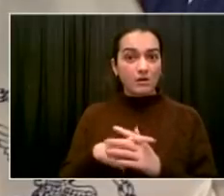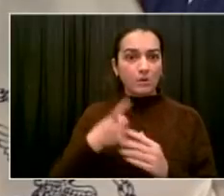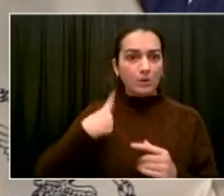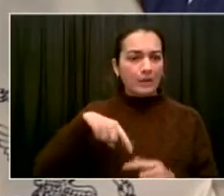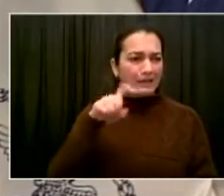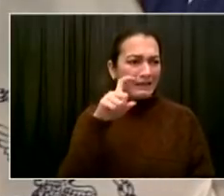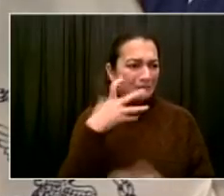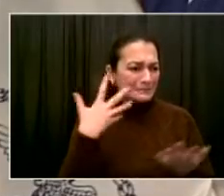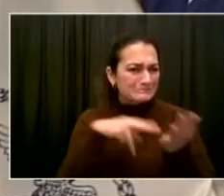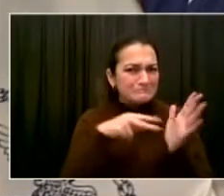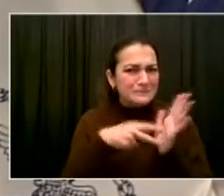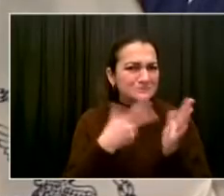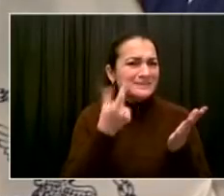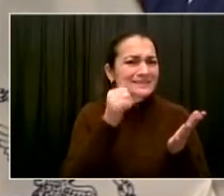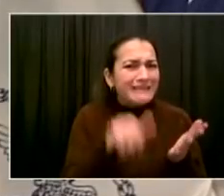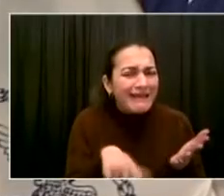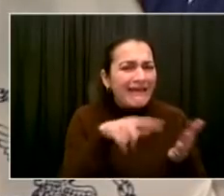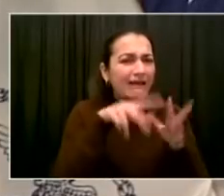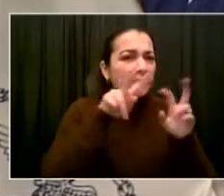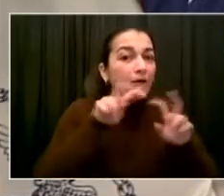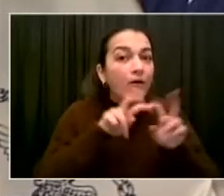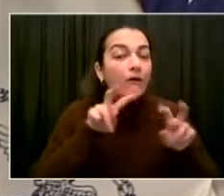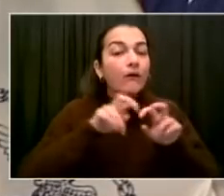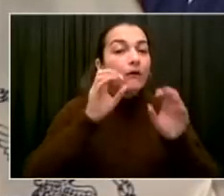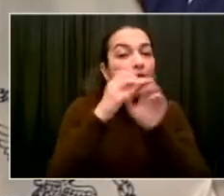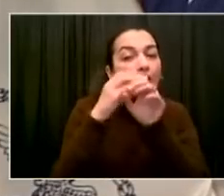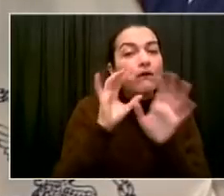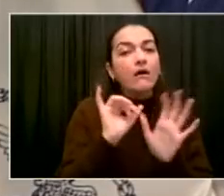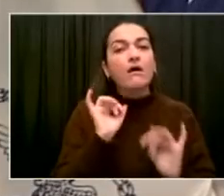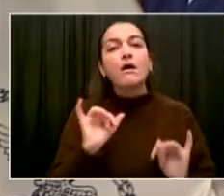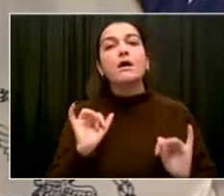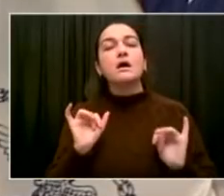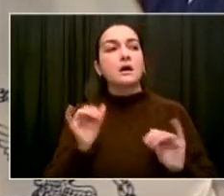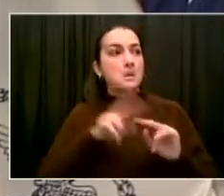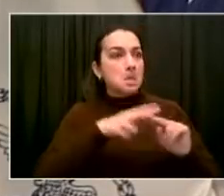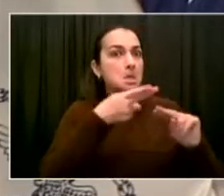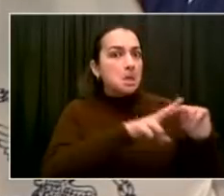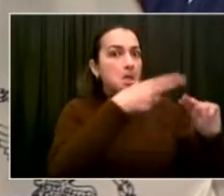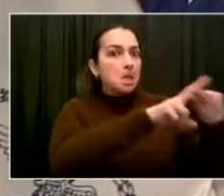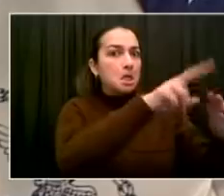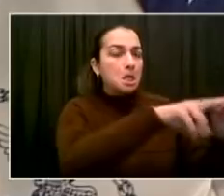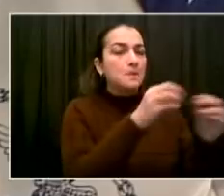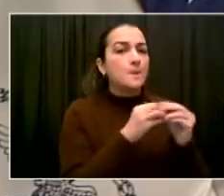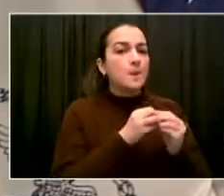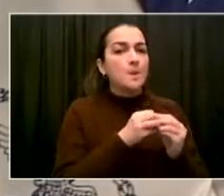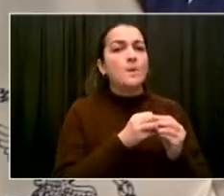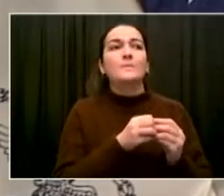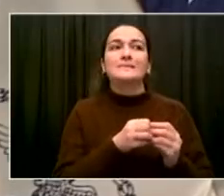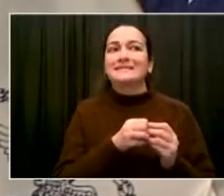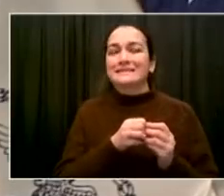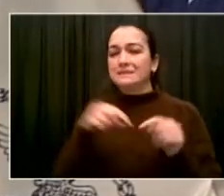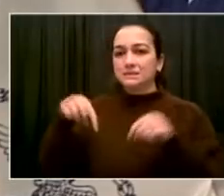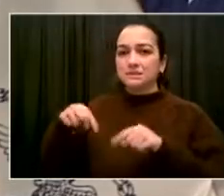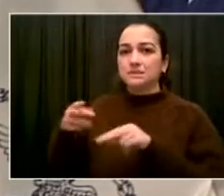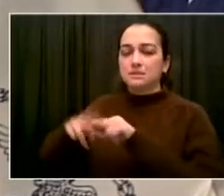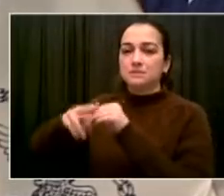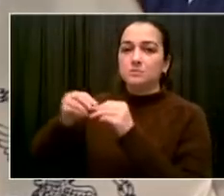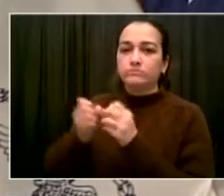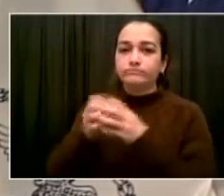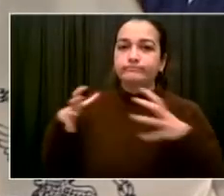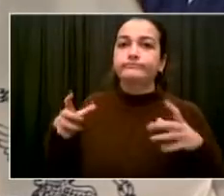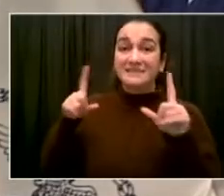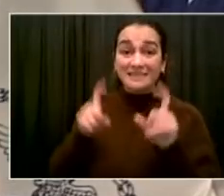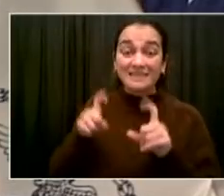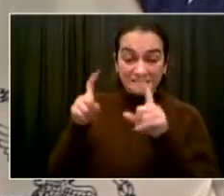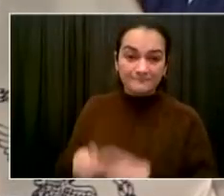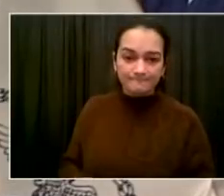up testing, and we'll be ramping up a whole lot more. There is a lot, you heard Ted say it, a lot of testing happening here in New York City, more than almost any